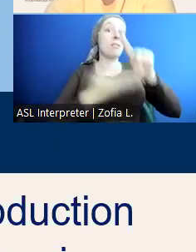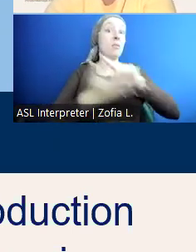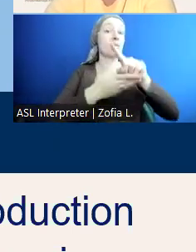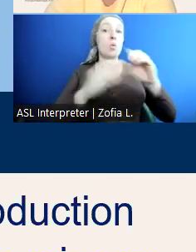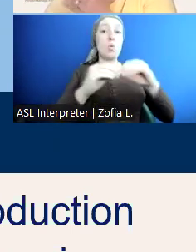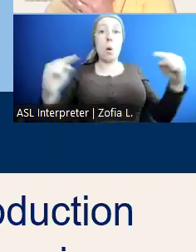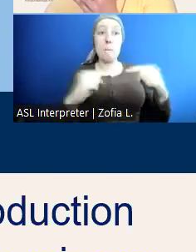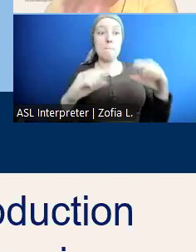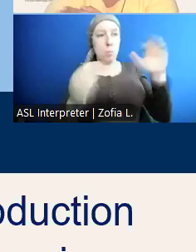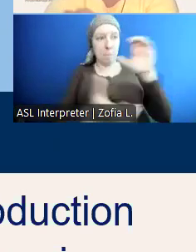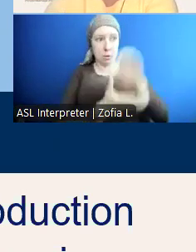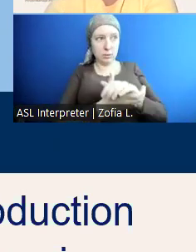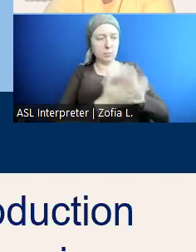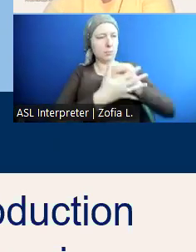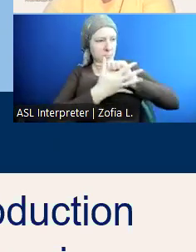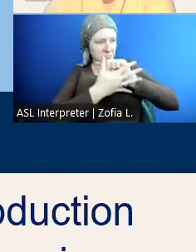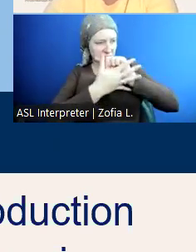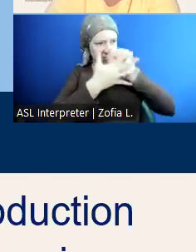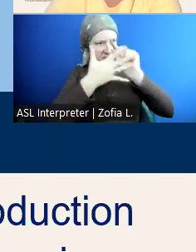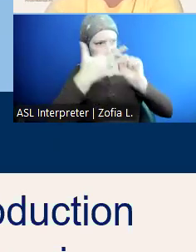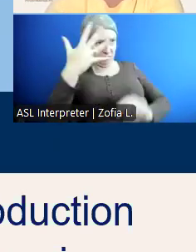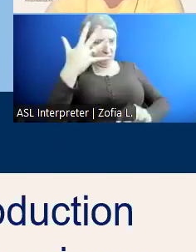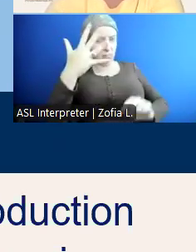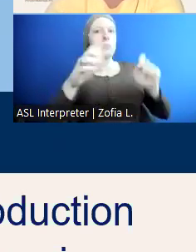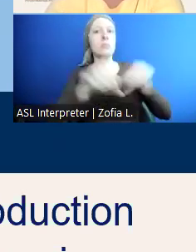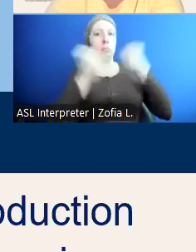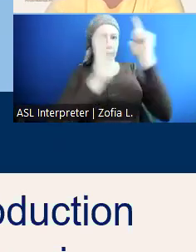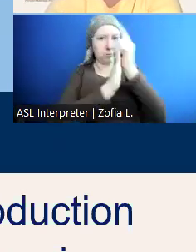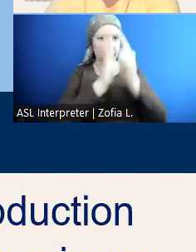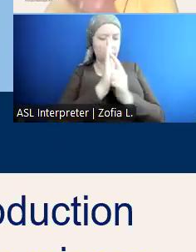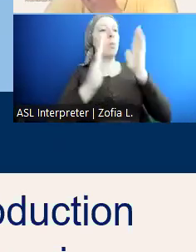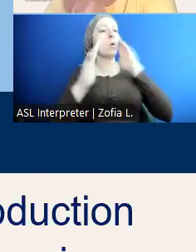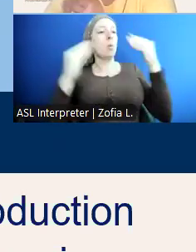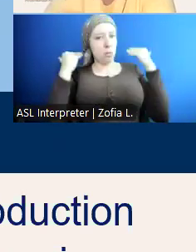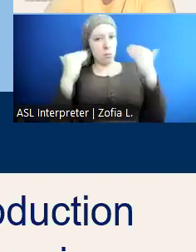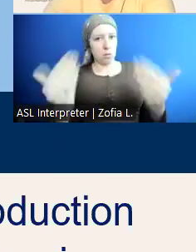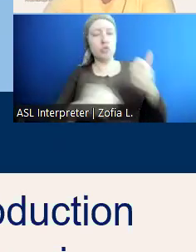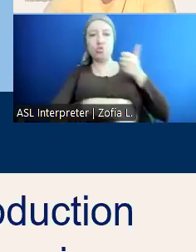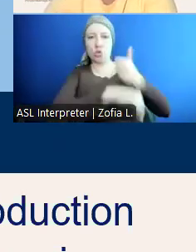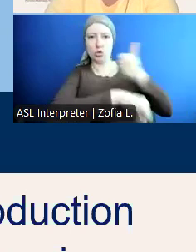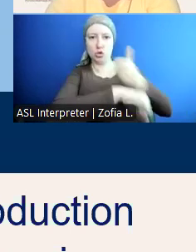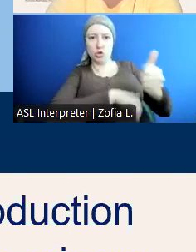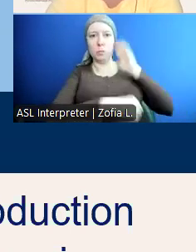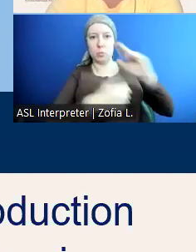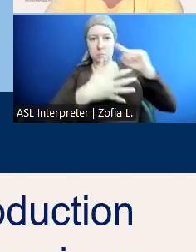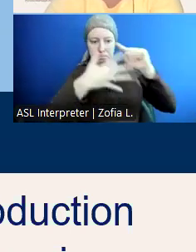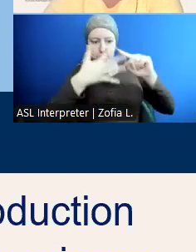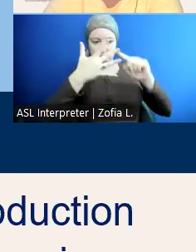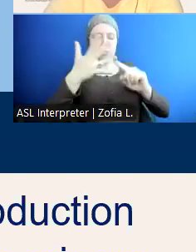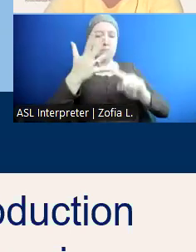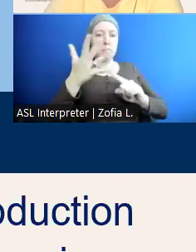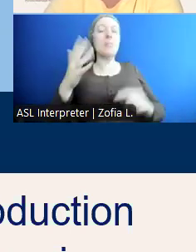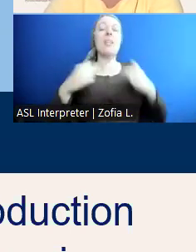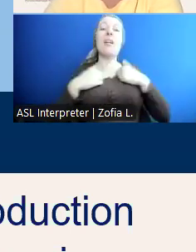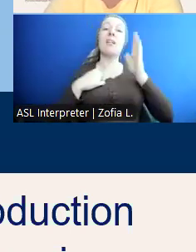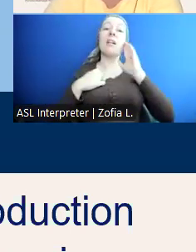and unmarried, these are the crimes we're going to move forward with. These are the charges that will come. And I can